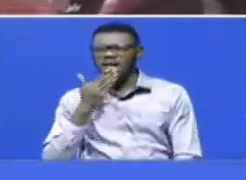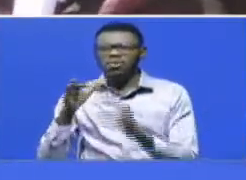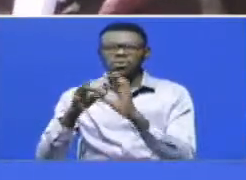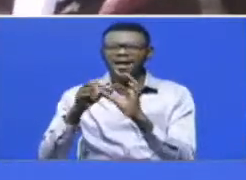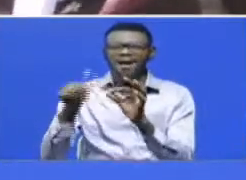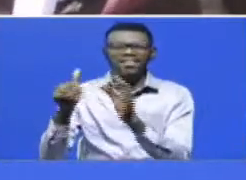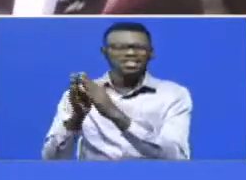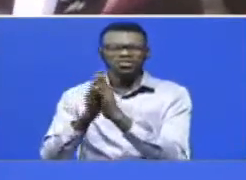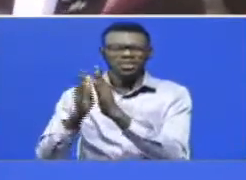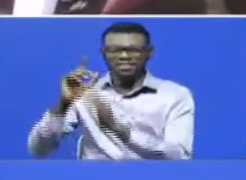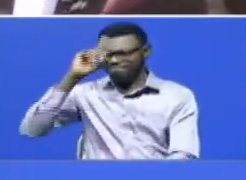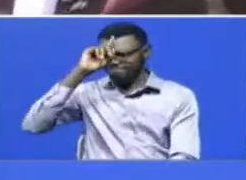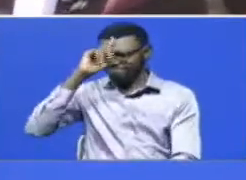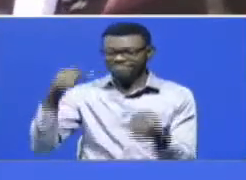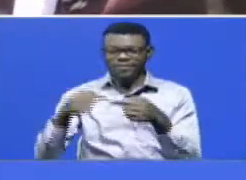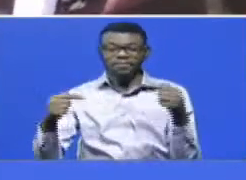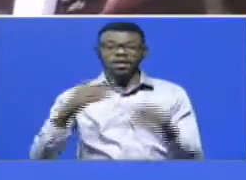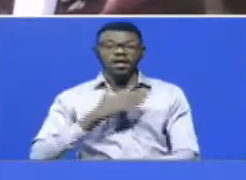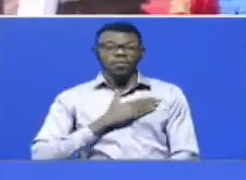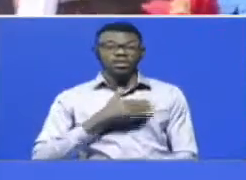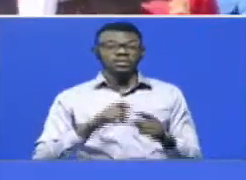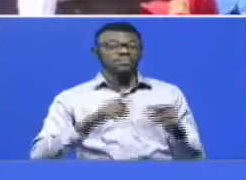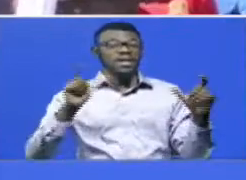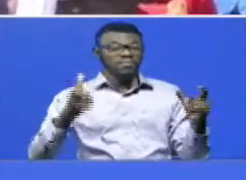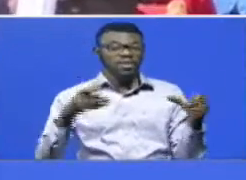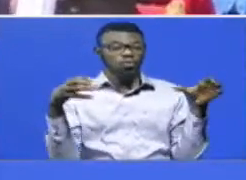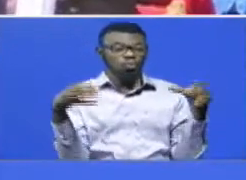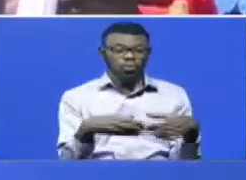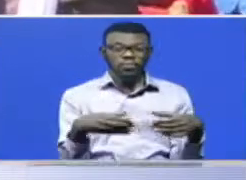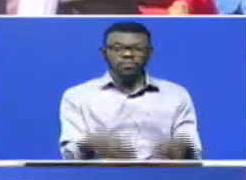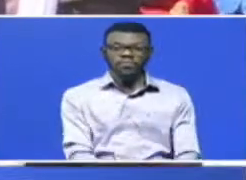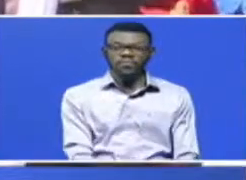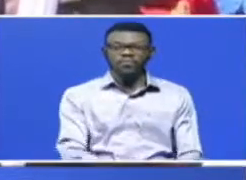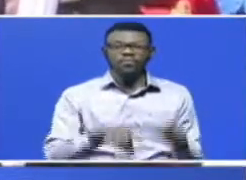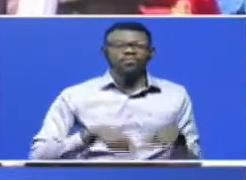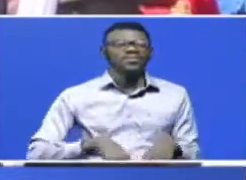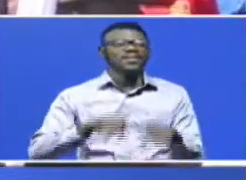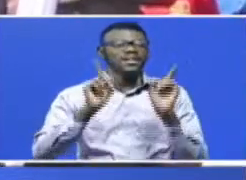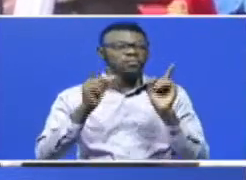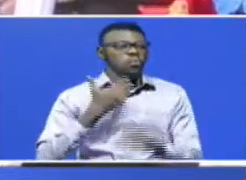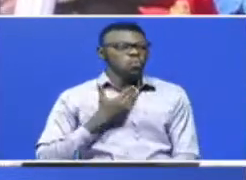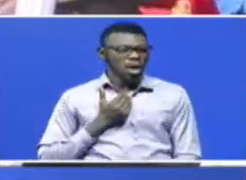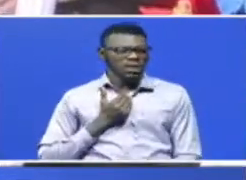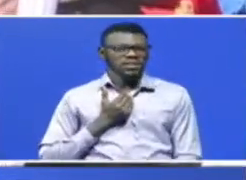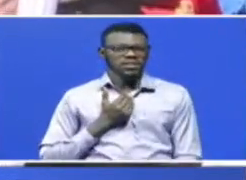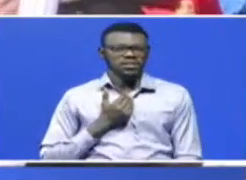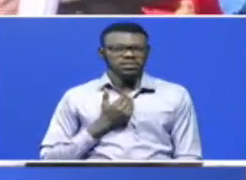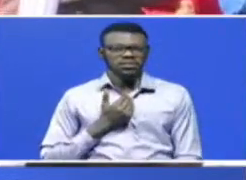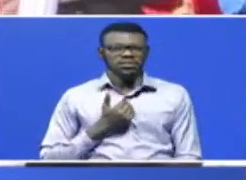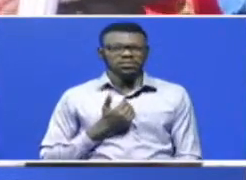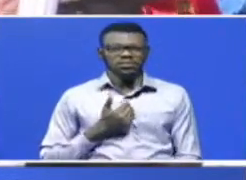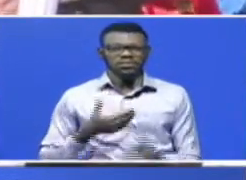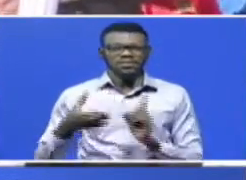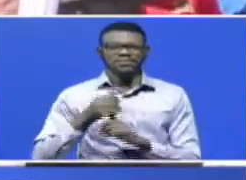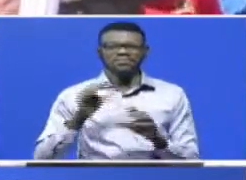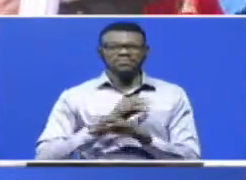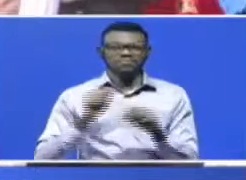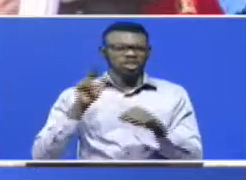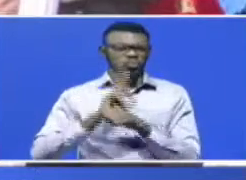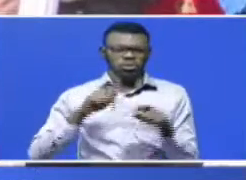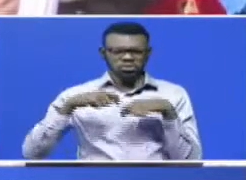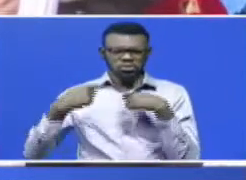our enemies. Na hii press. Wewe uwezi kusema utakuwa kiongozi kutumia kabila lako peke yako.